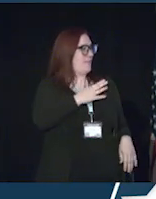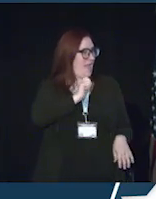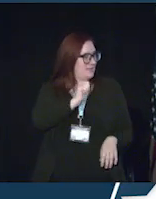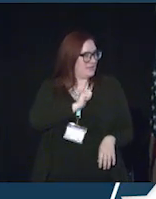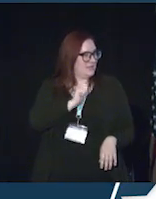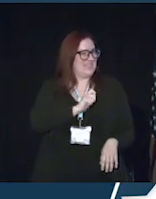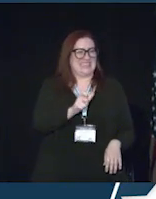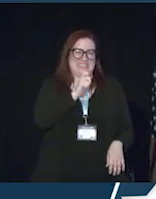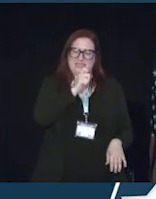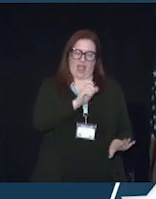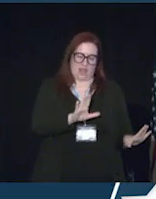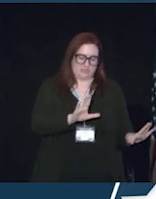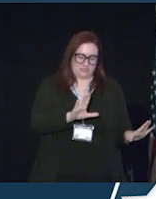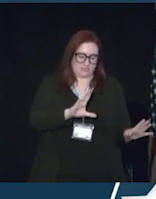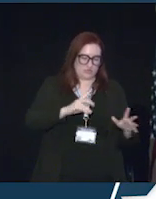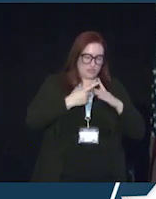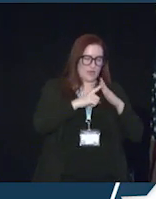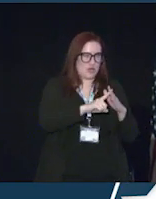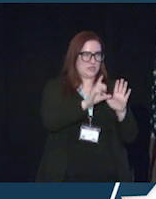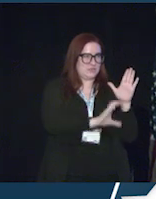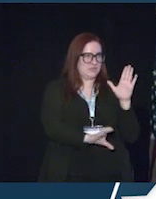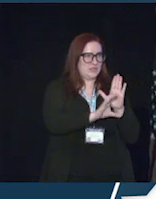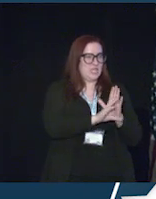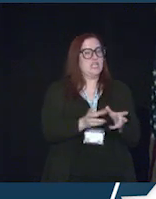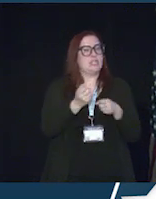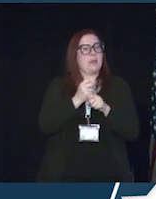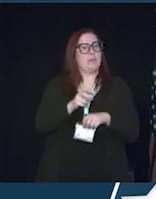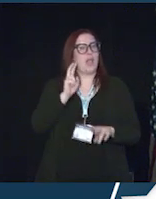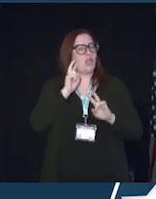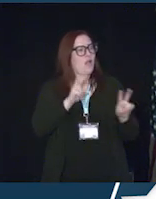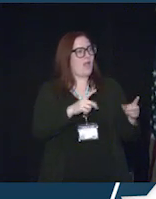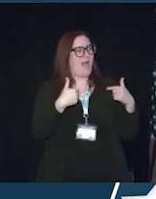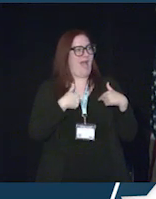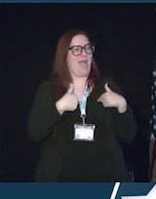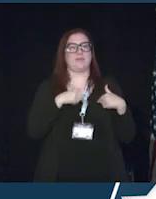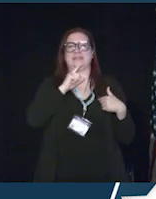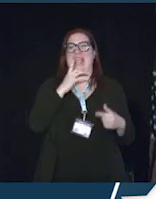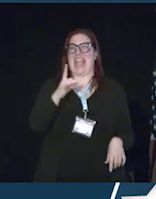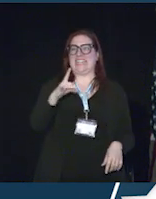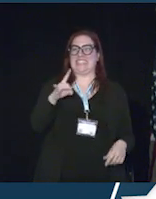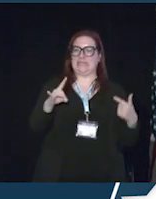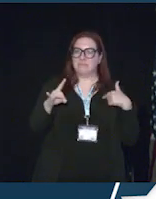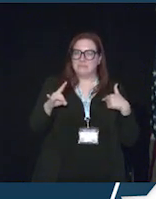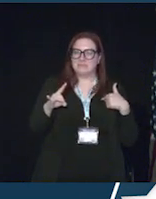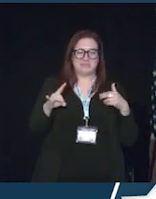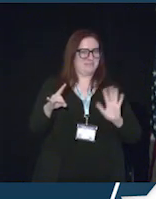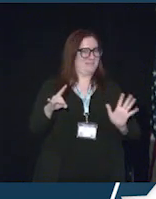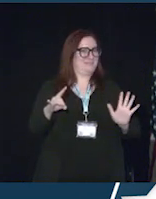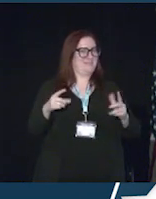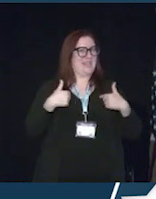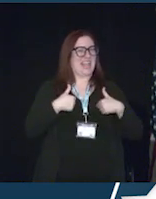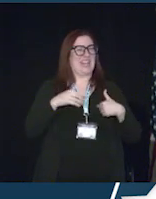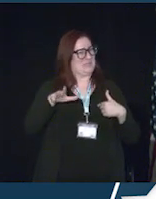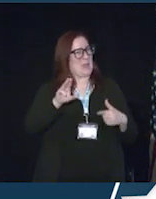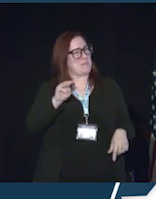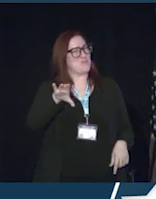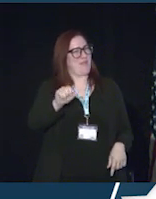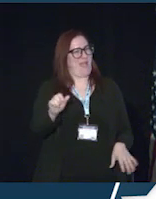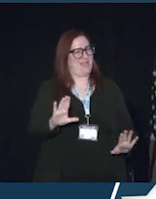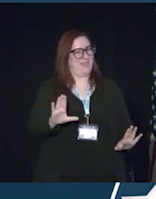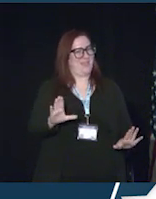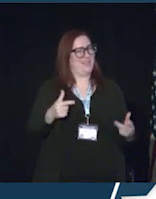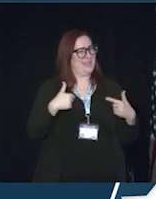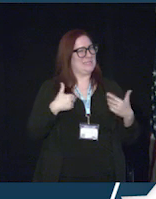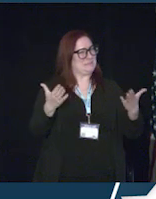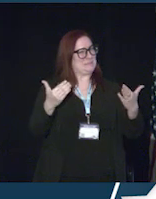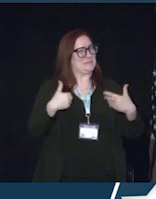original illustration. She made me look initially like I was 18 years old. And I had to say, Maria, you got to